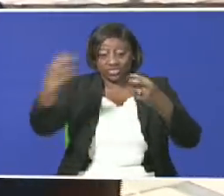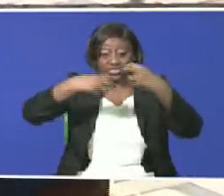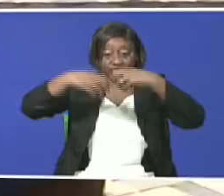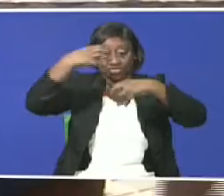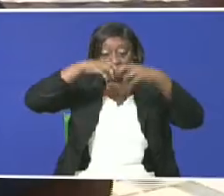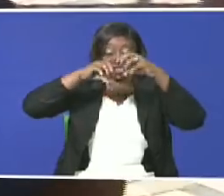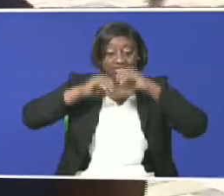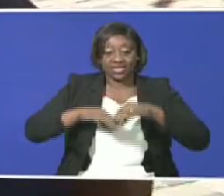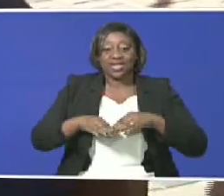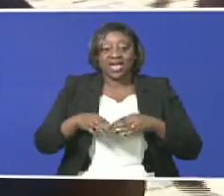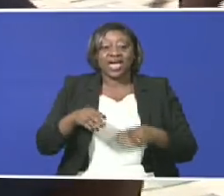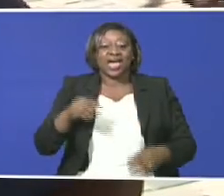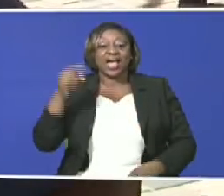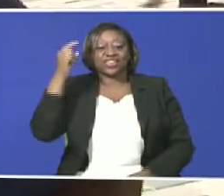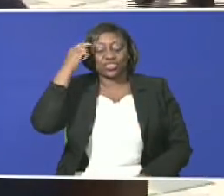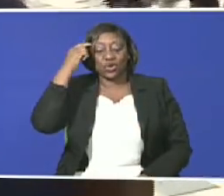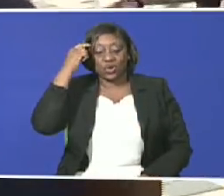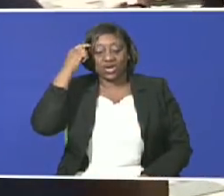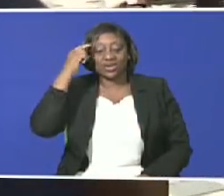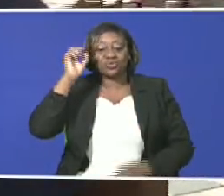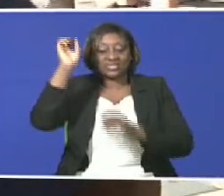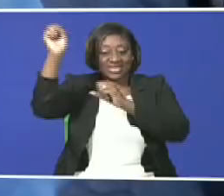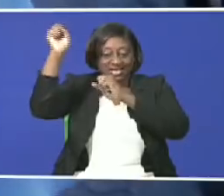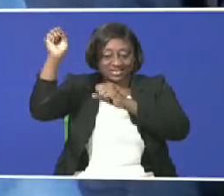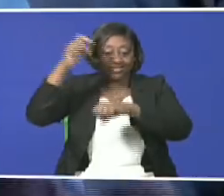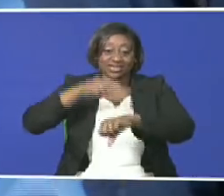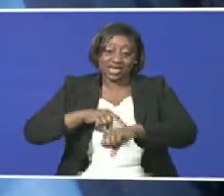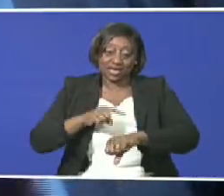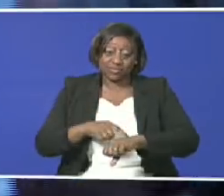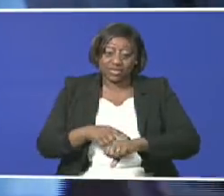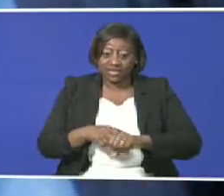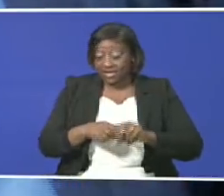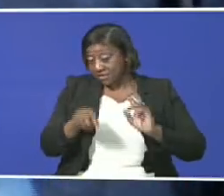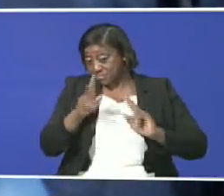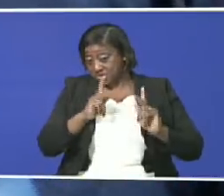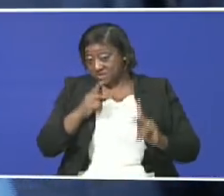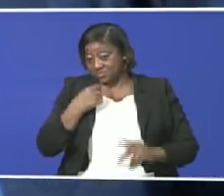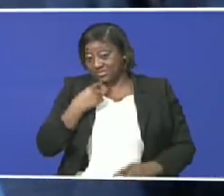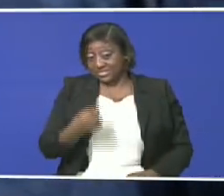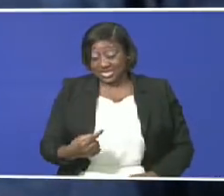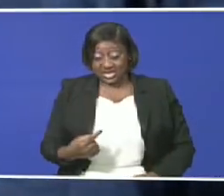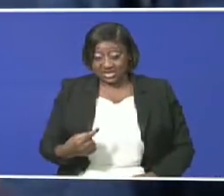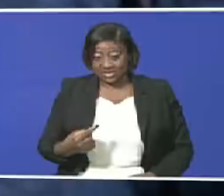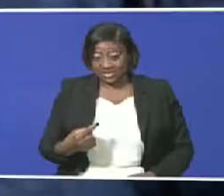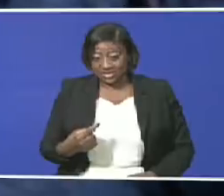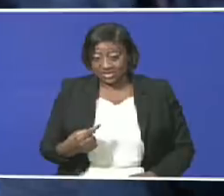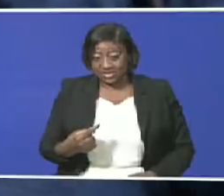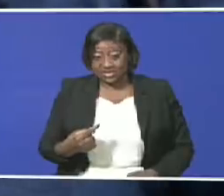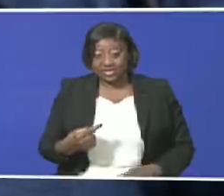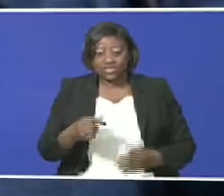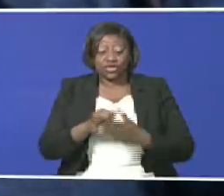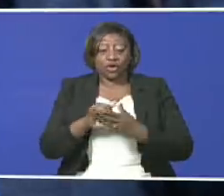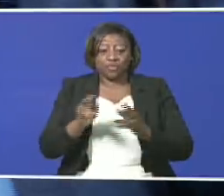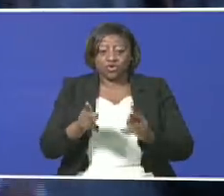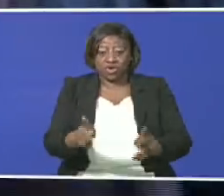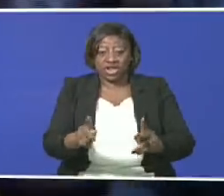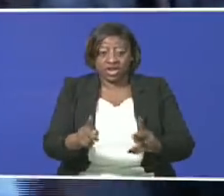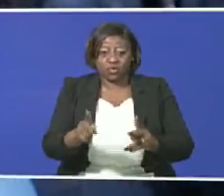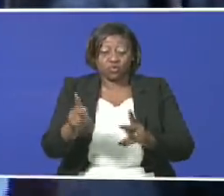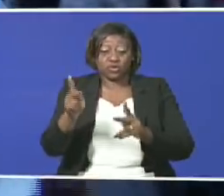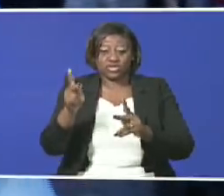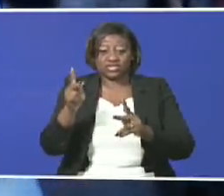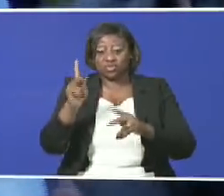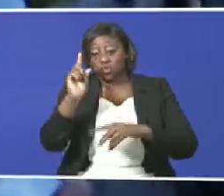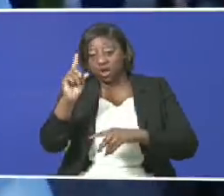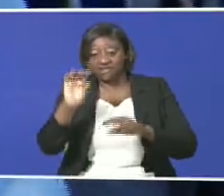I really was convinced that it was the Saxon time this time. I heard people before the jungle saying the parade was between